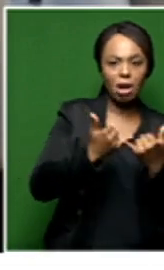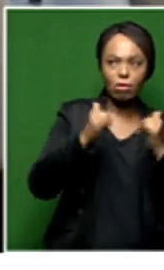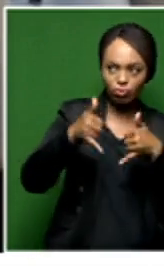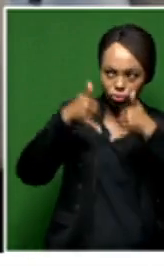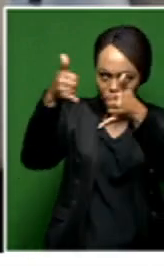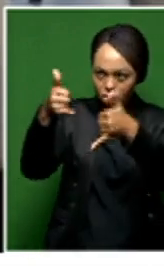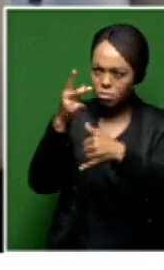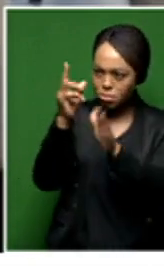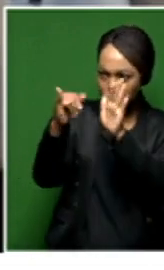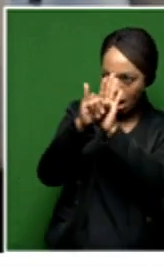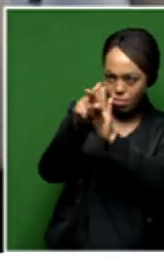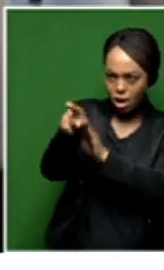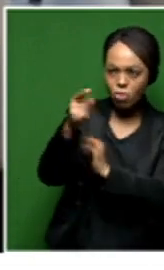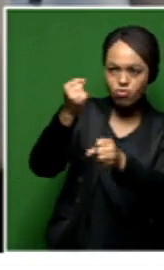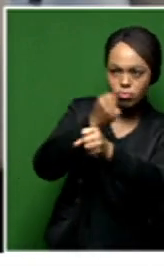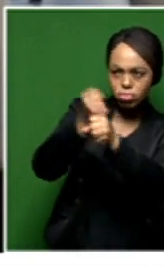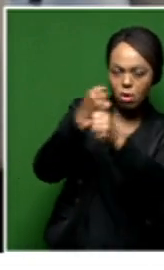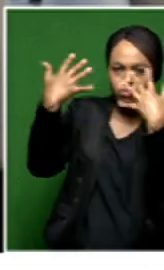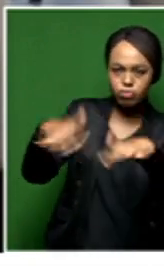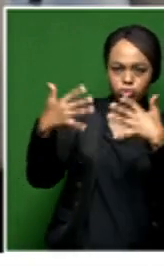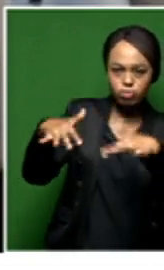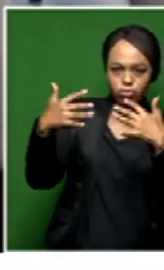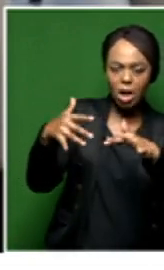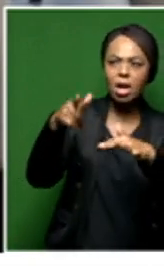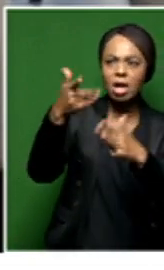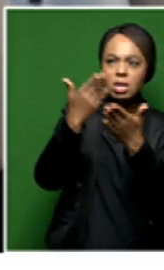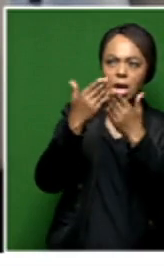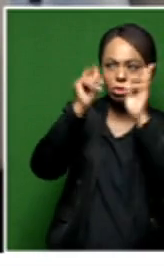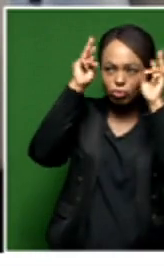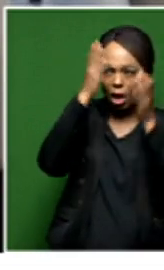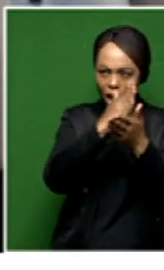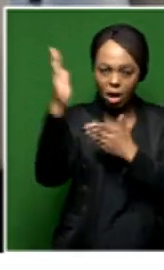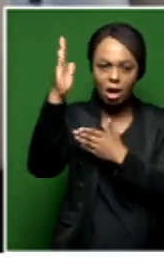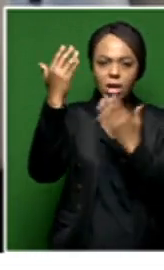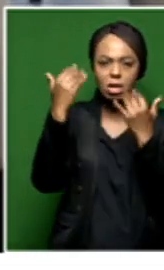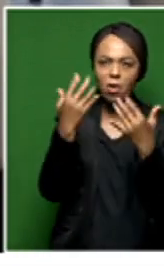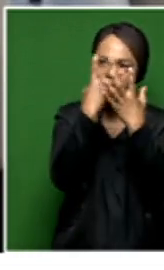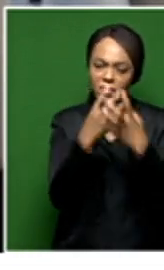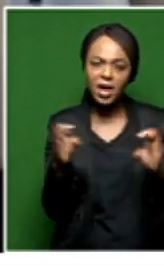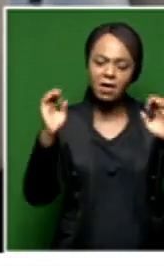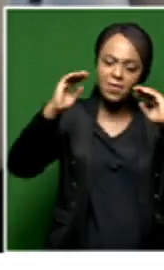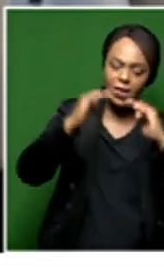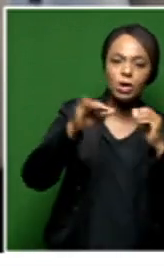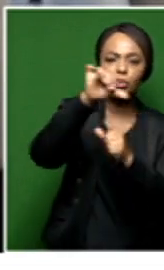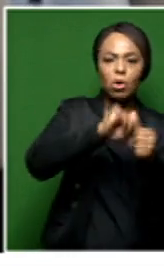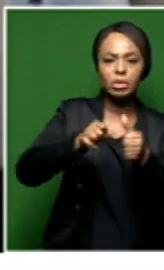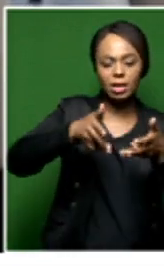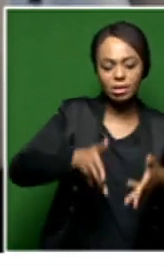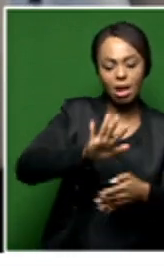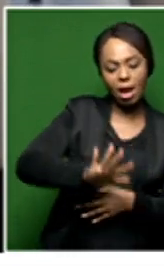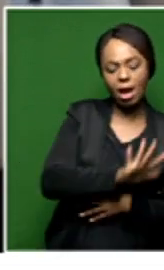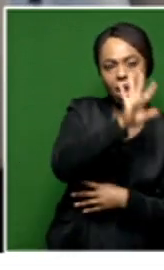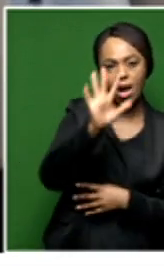that really sits right at the top, that really breaks the stereotypes and ensures that we have a free and fair society across Africa and the Middle East.